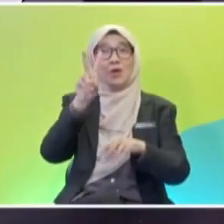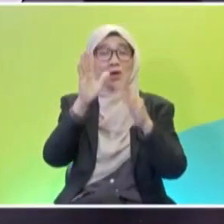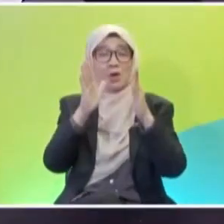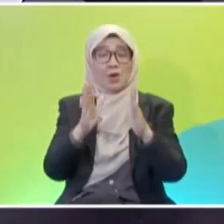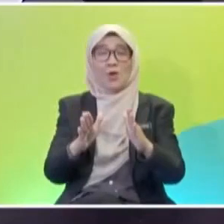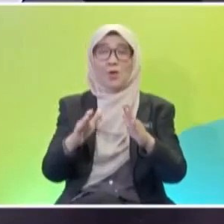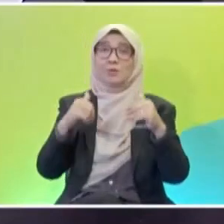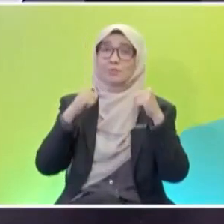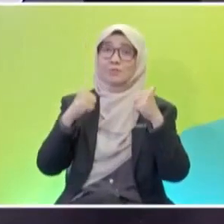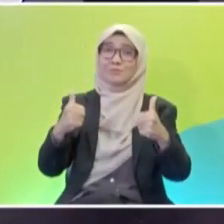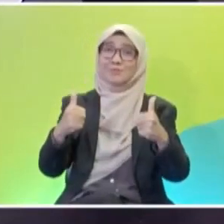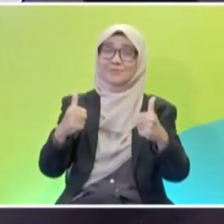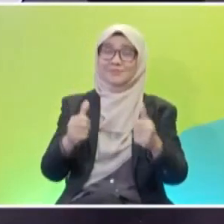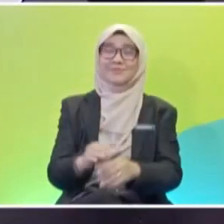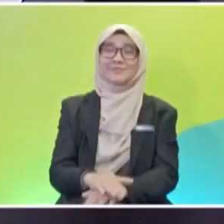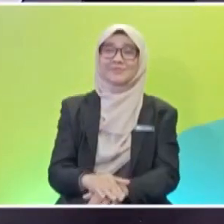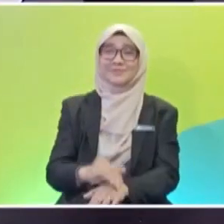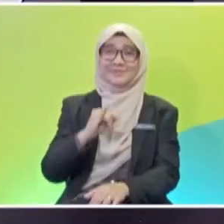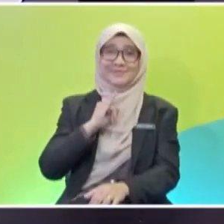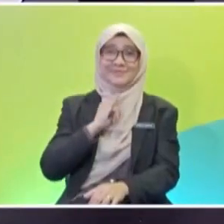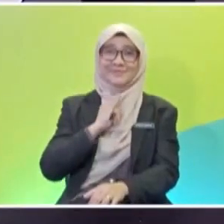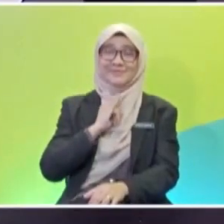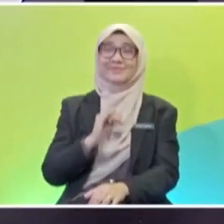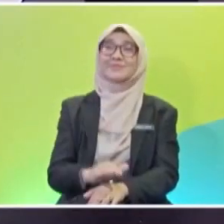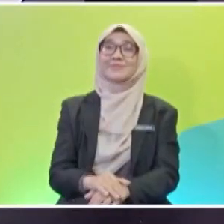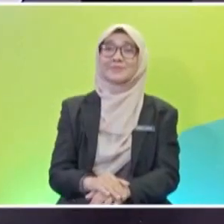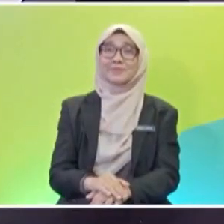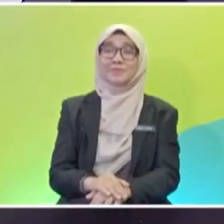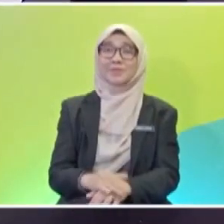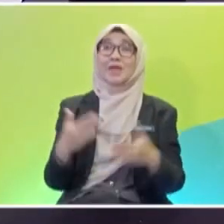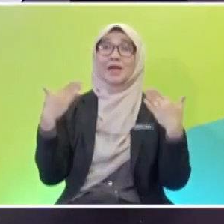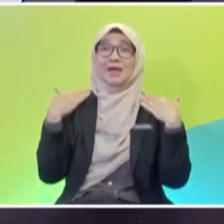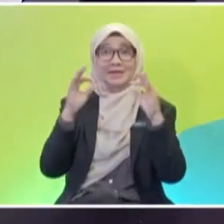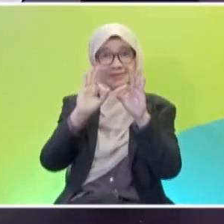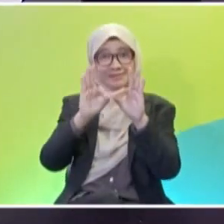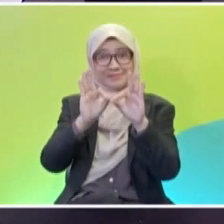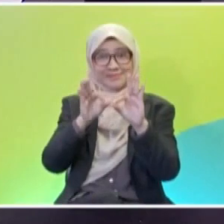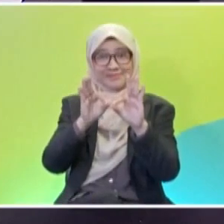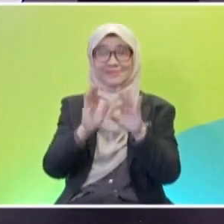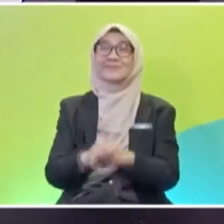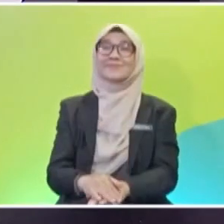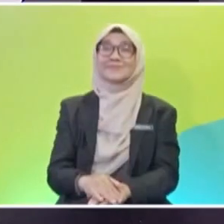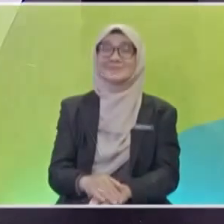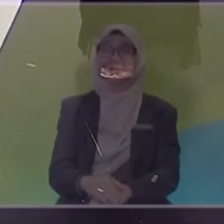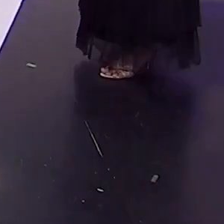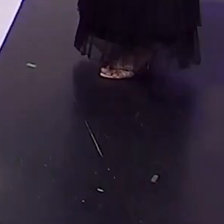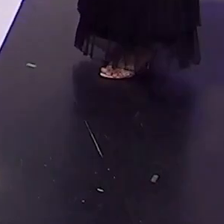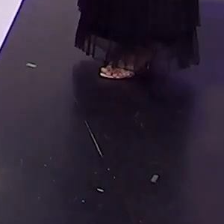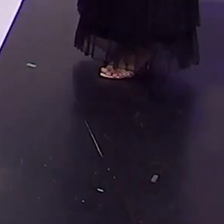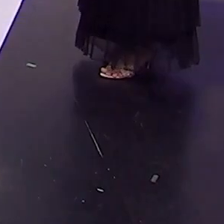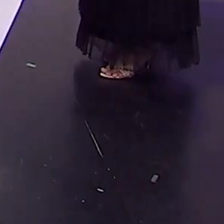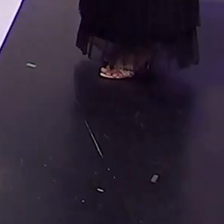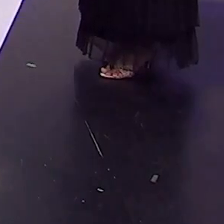we're learning today. But before we go on to that, I would like to introduce as well our sign language interpreter who is also in the studio,